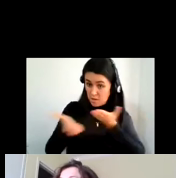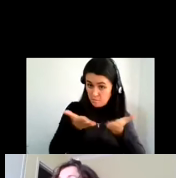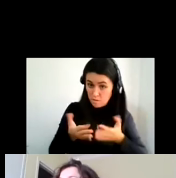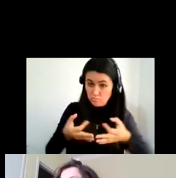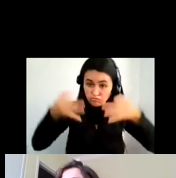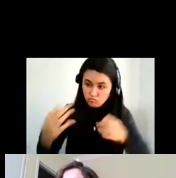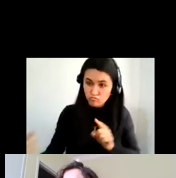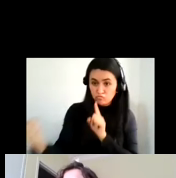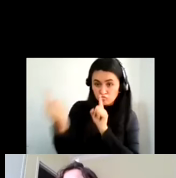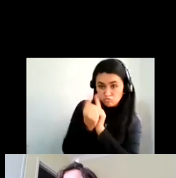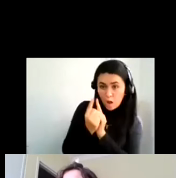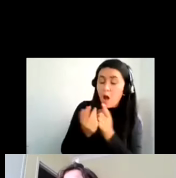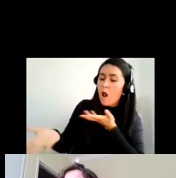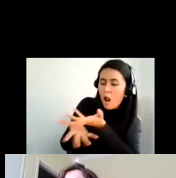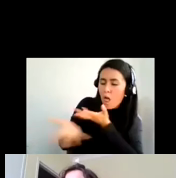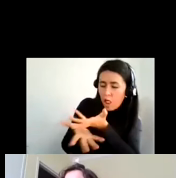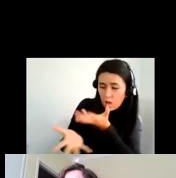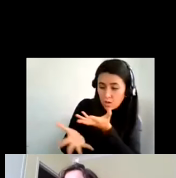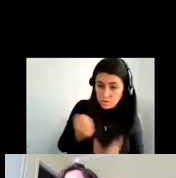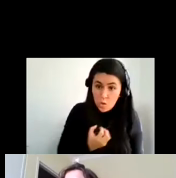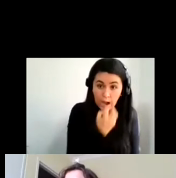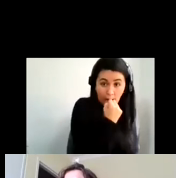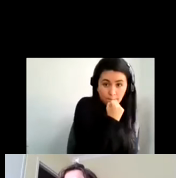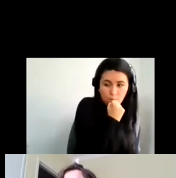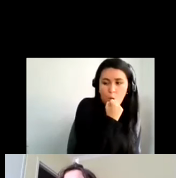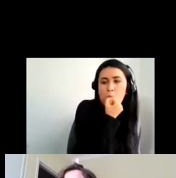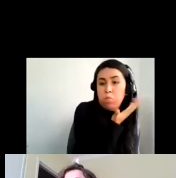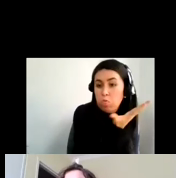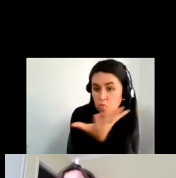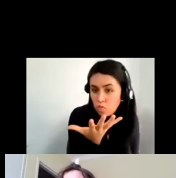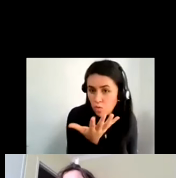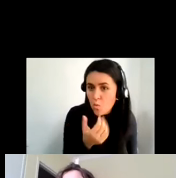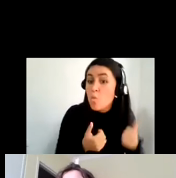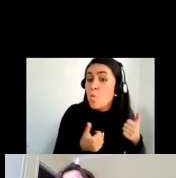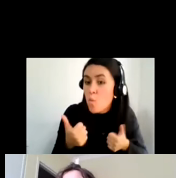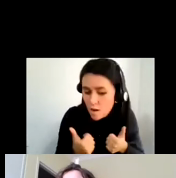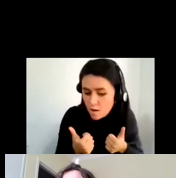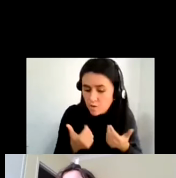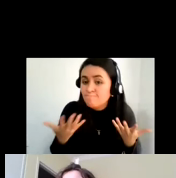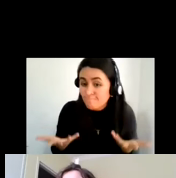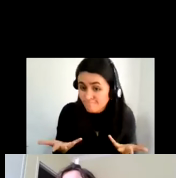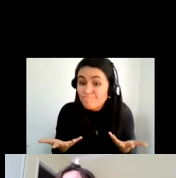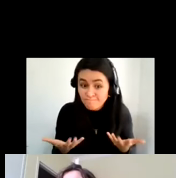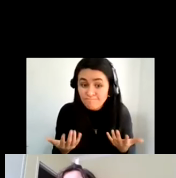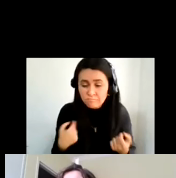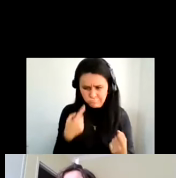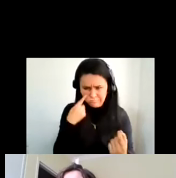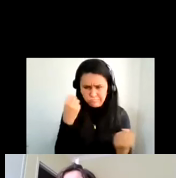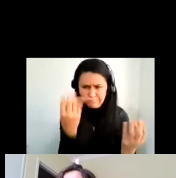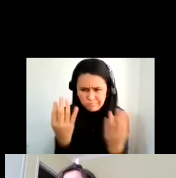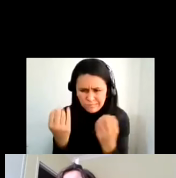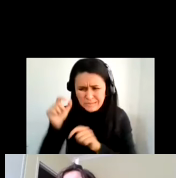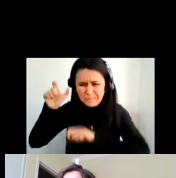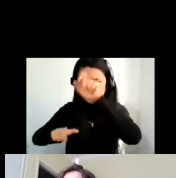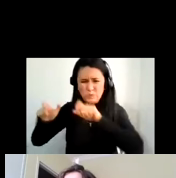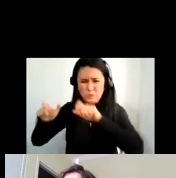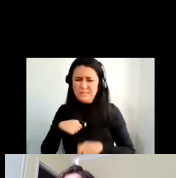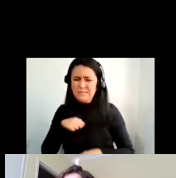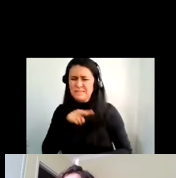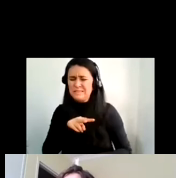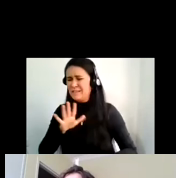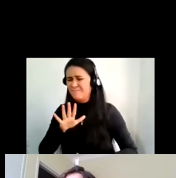inhibit people from seeking out care. And then also the safety of service delivery points, including not